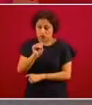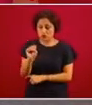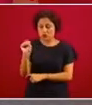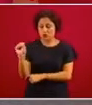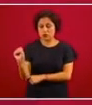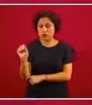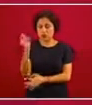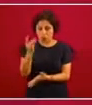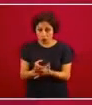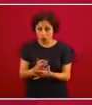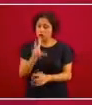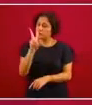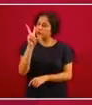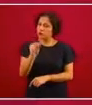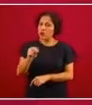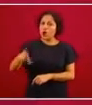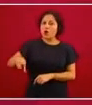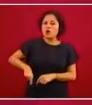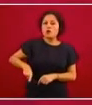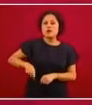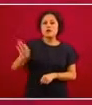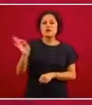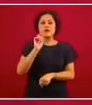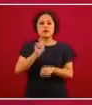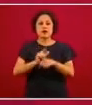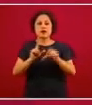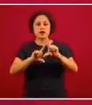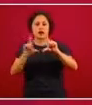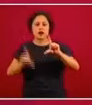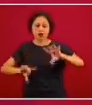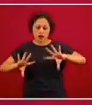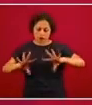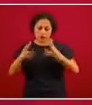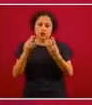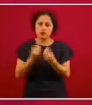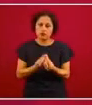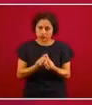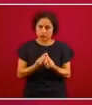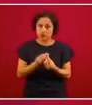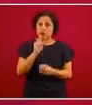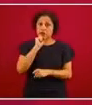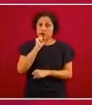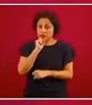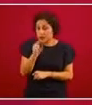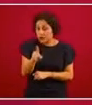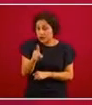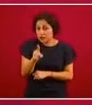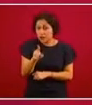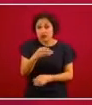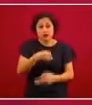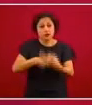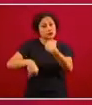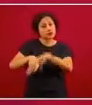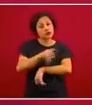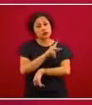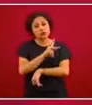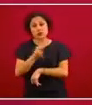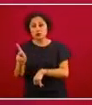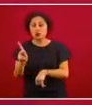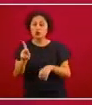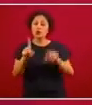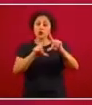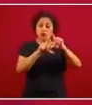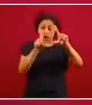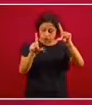the Ministry of Health, all the federal government, and to synthesize, it represents the work of the whole country, of the